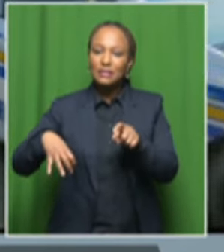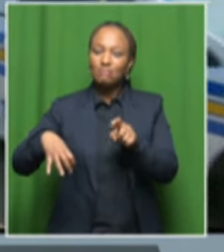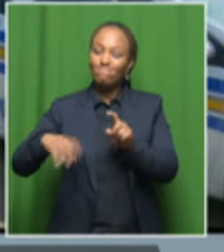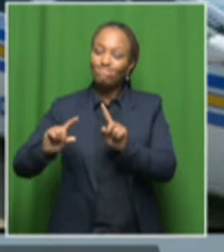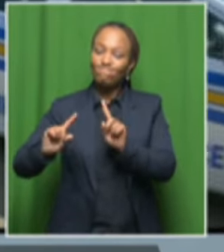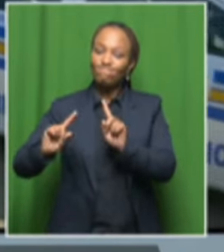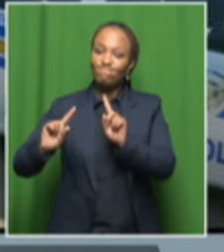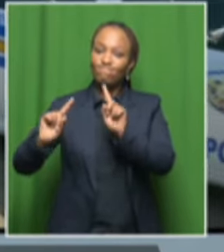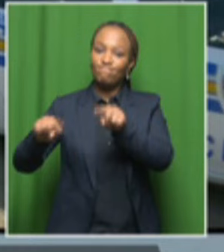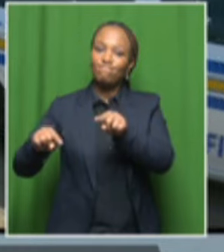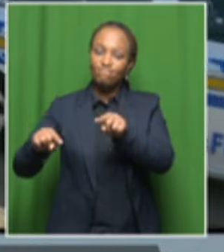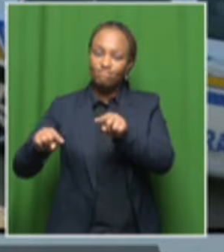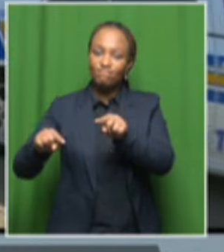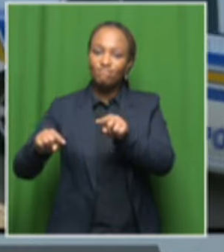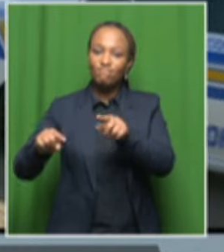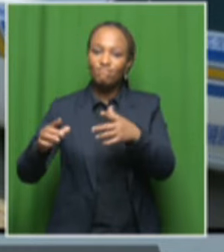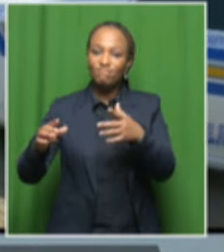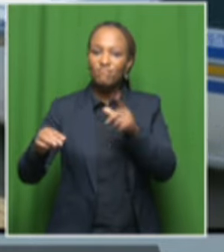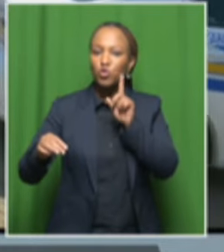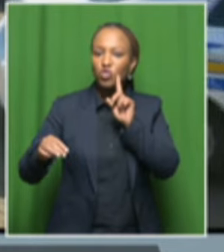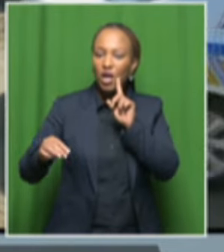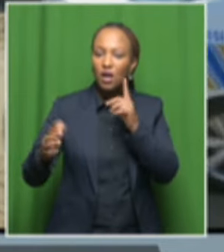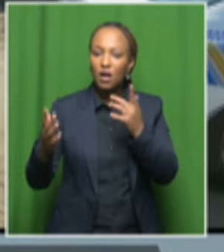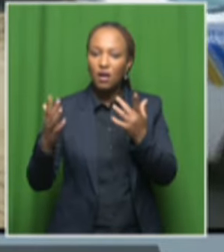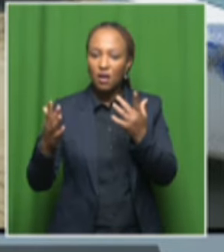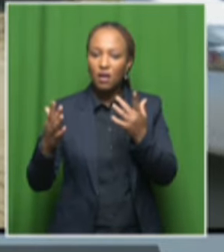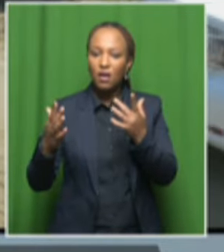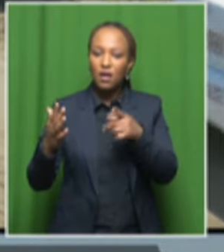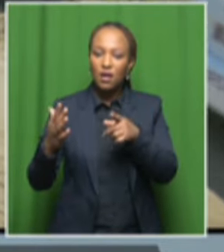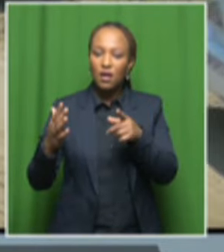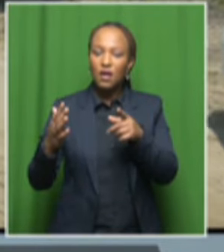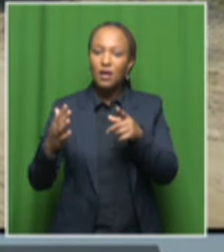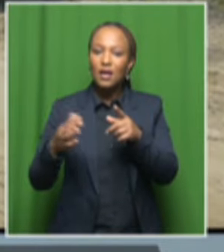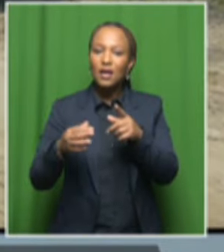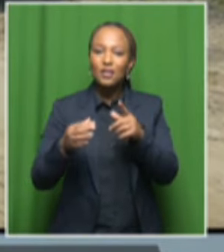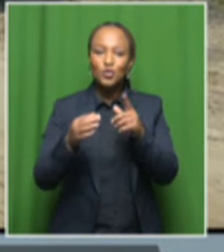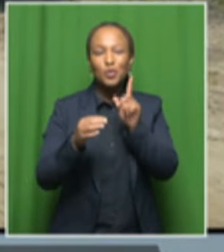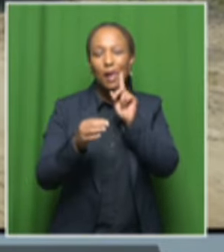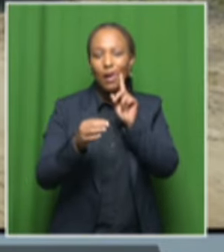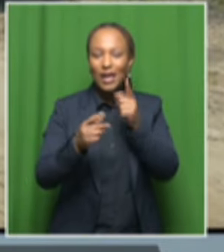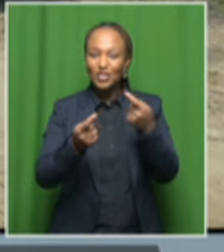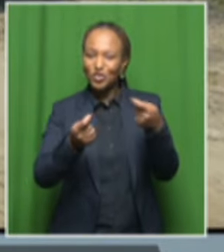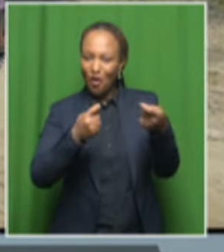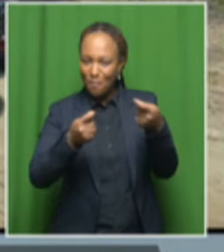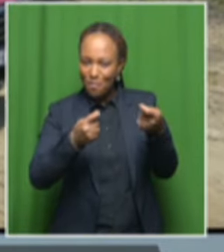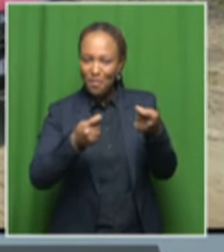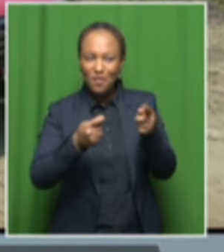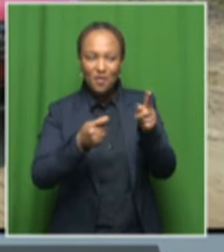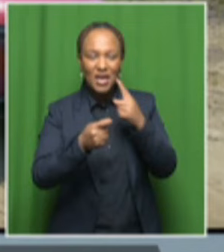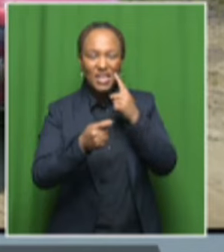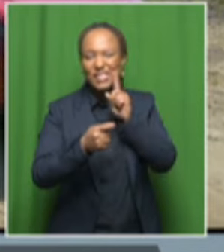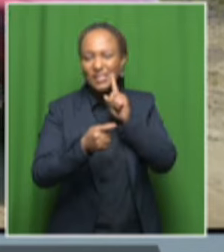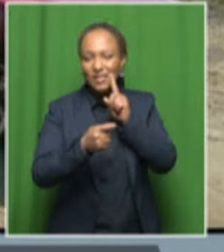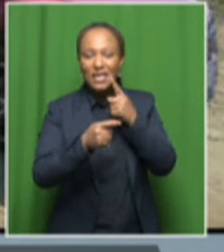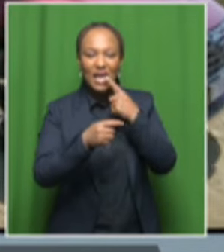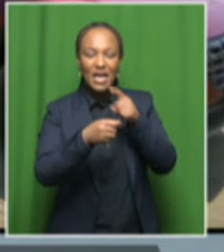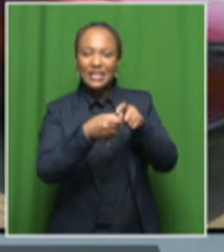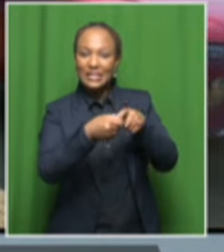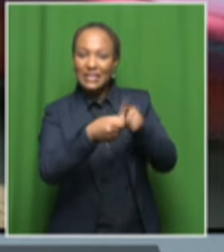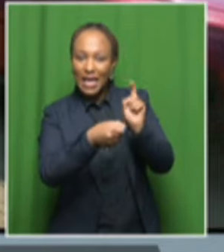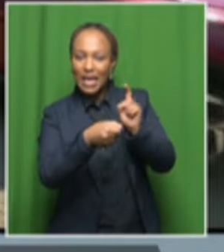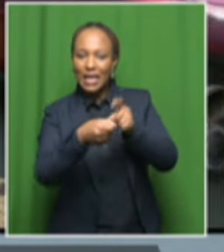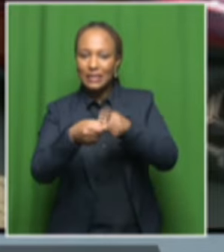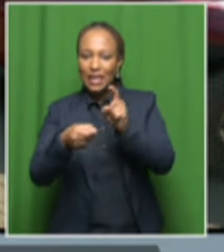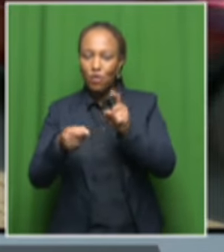to serve or to check on the shelves that tin fish that you had speaker after speaker